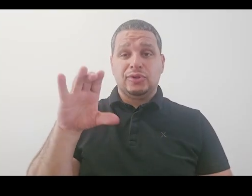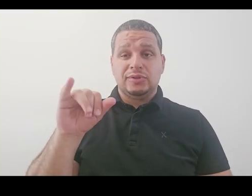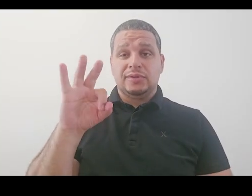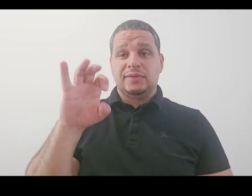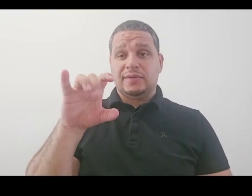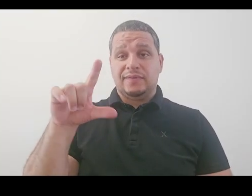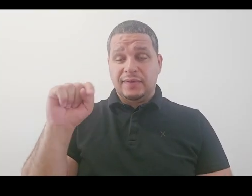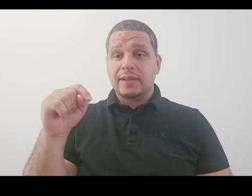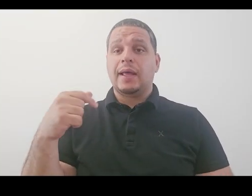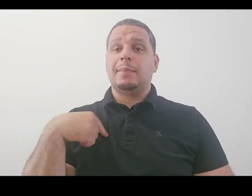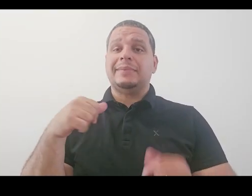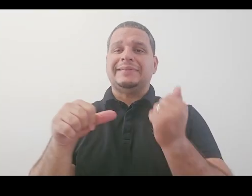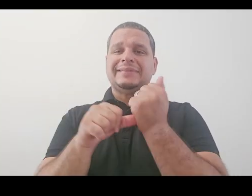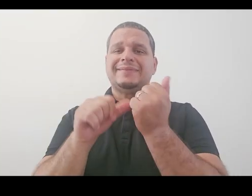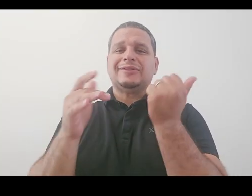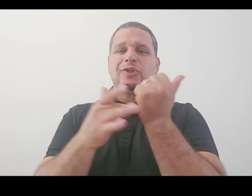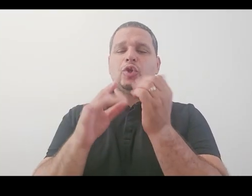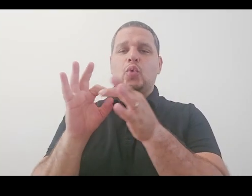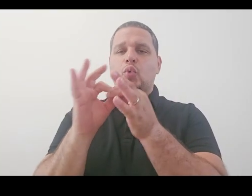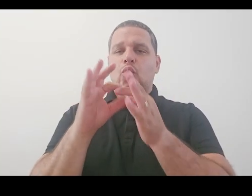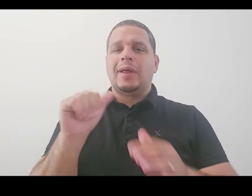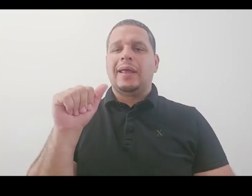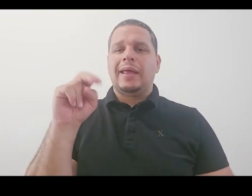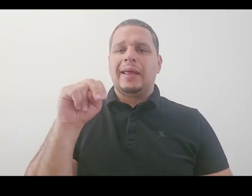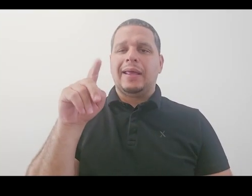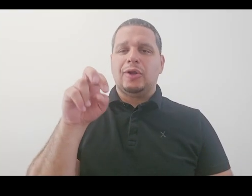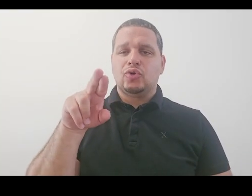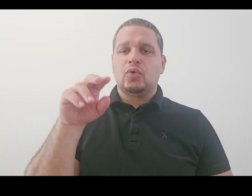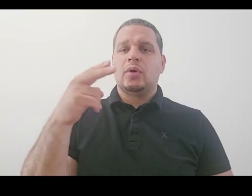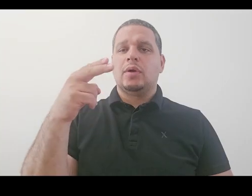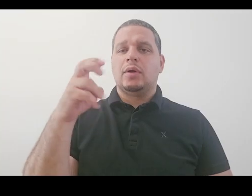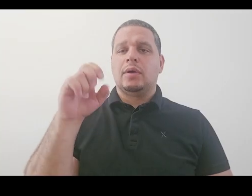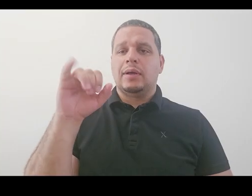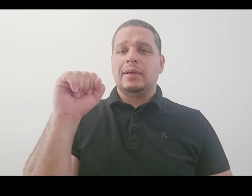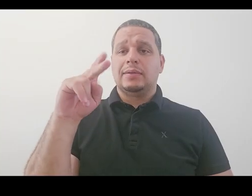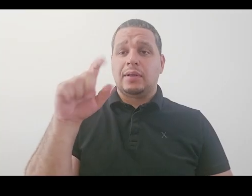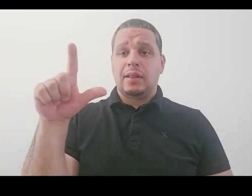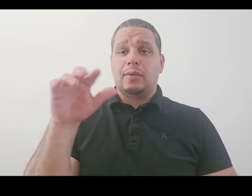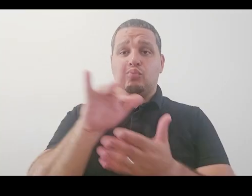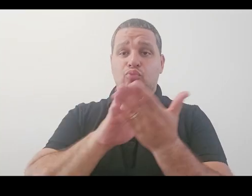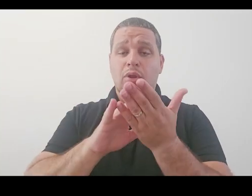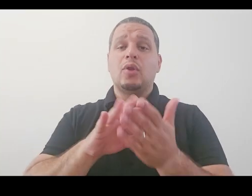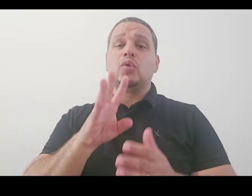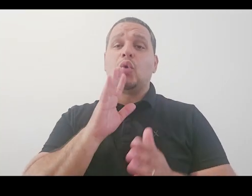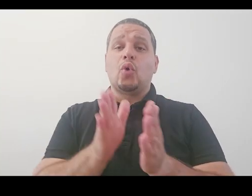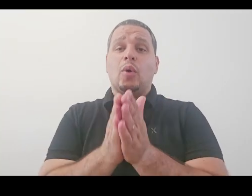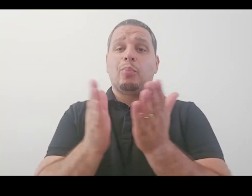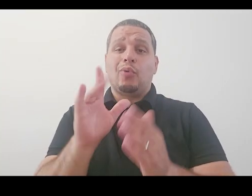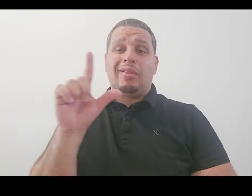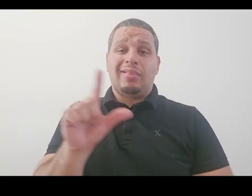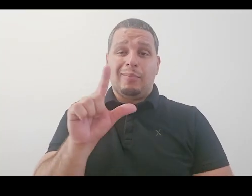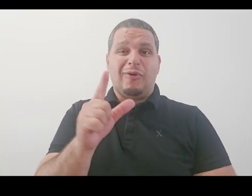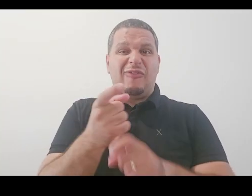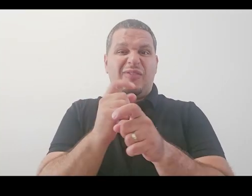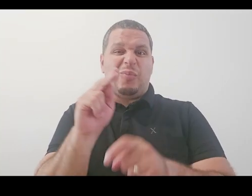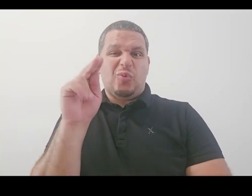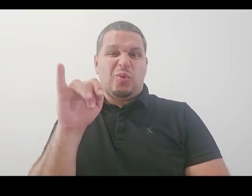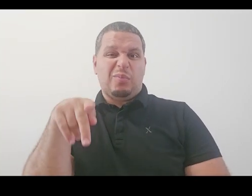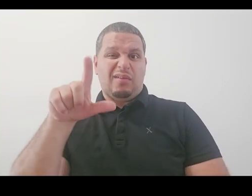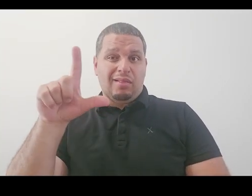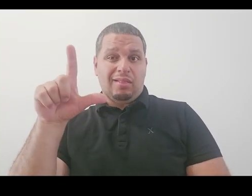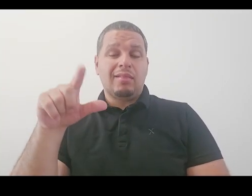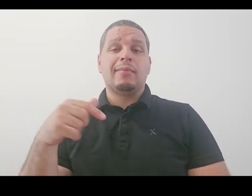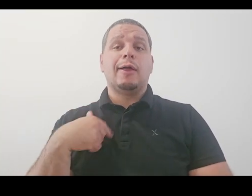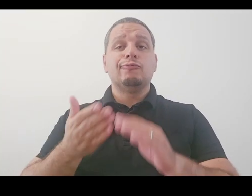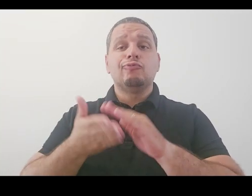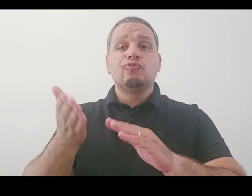the Assistive Technology Coordinator at the Andrew Haskell Braille and Talking Book Library, a proud branch of the New York Public Library, where